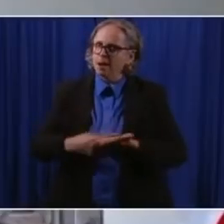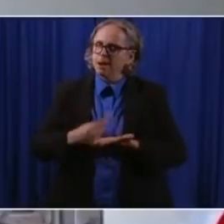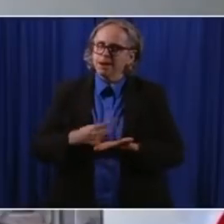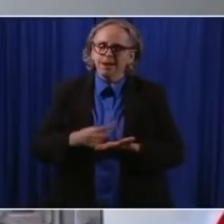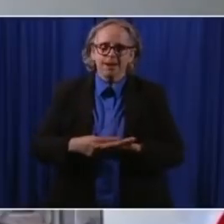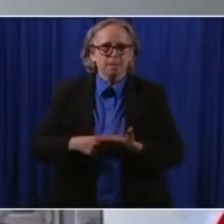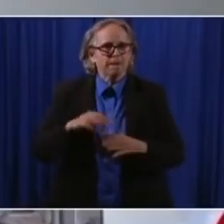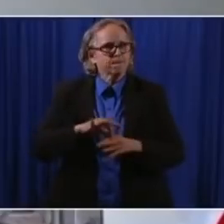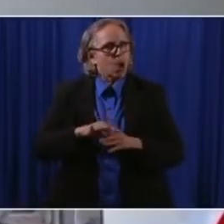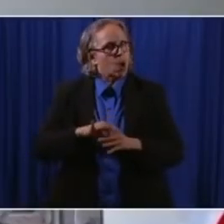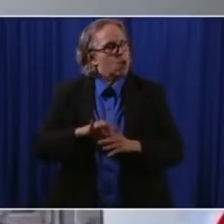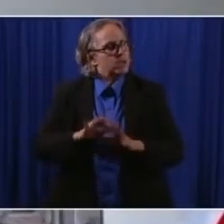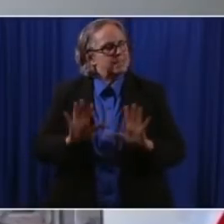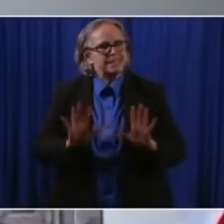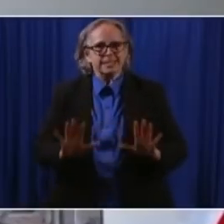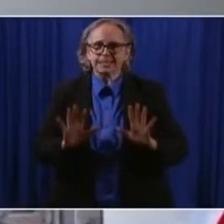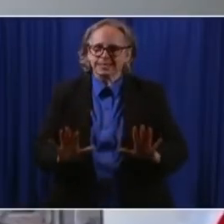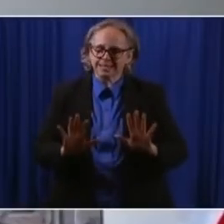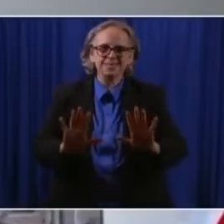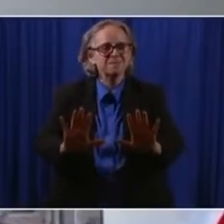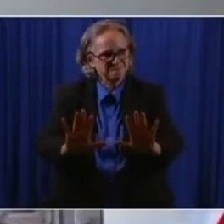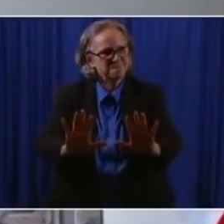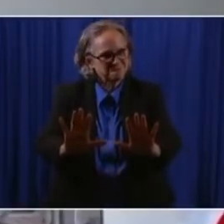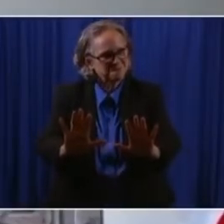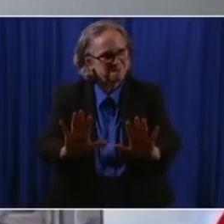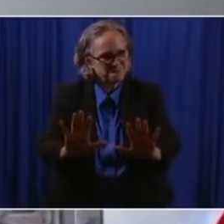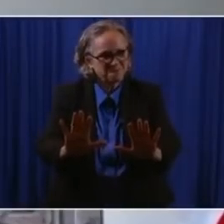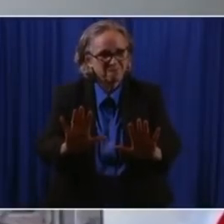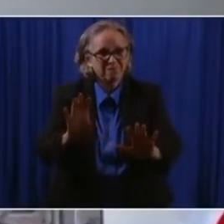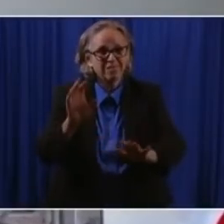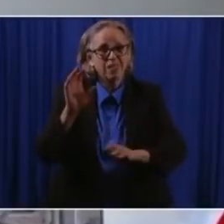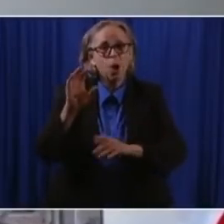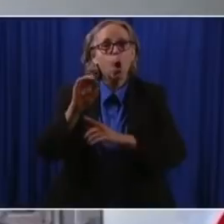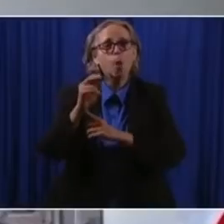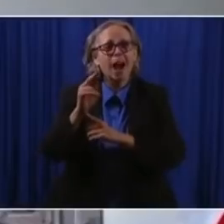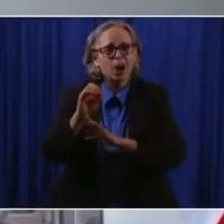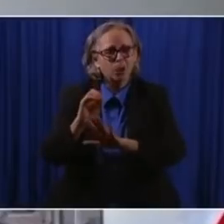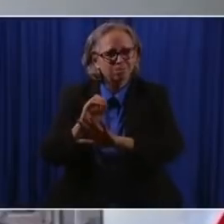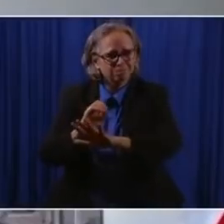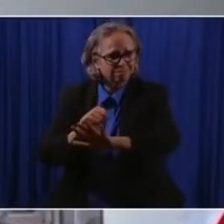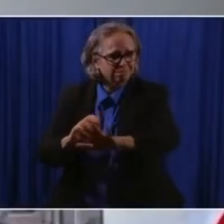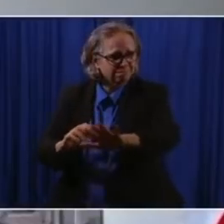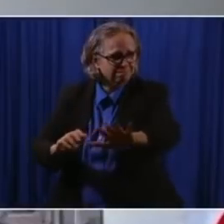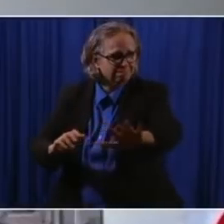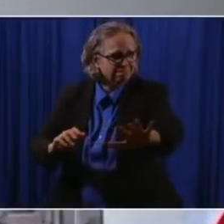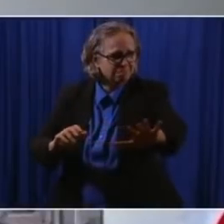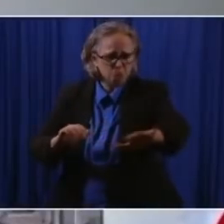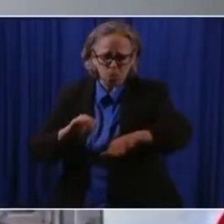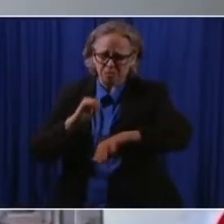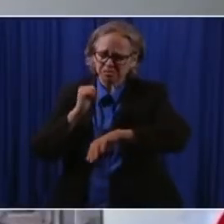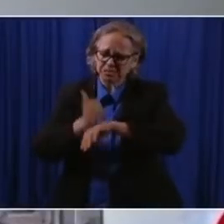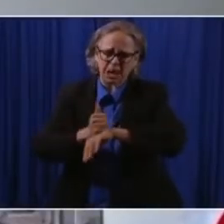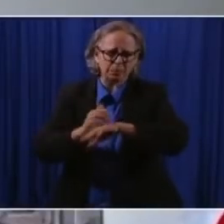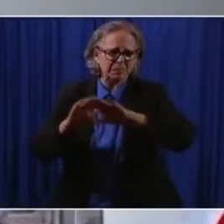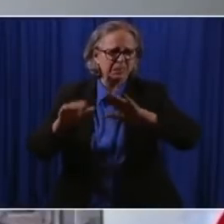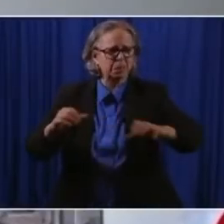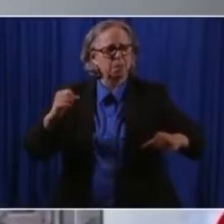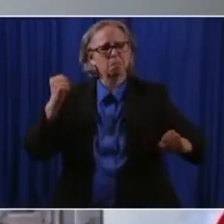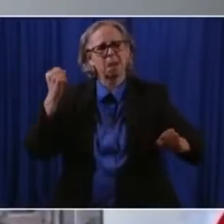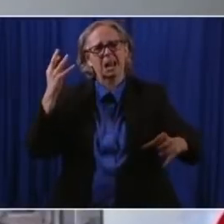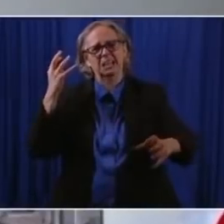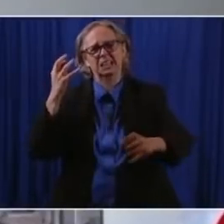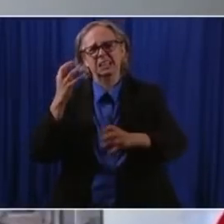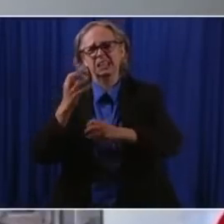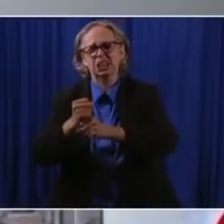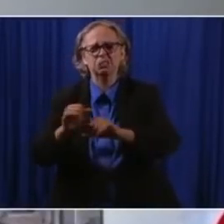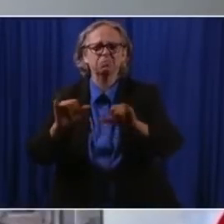reassure people that we've had a tried and true practice of, all of the above voting, in-person voting, early voting,